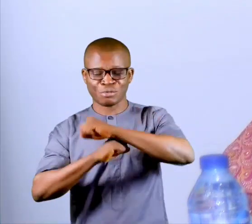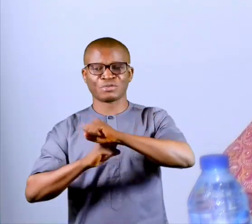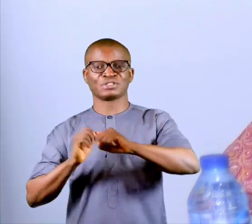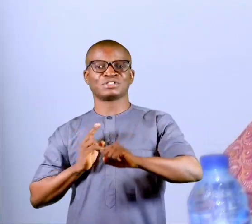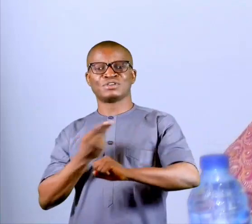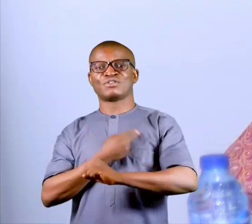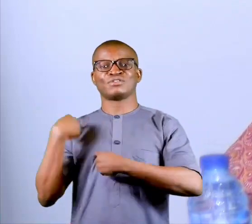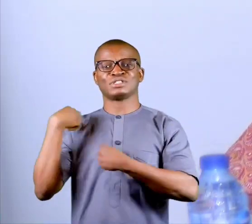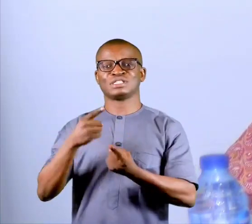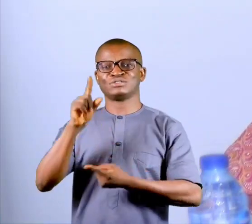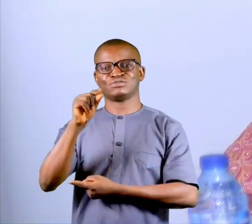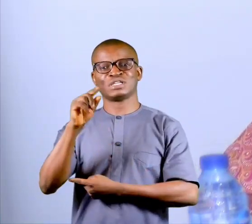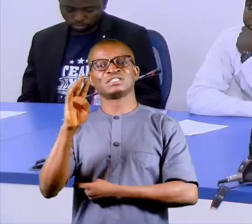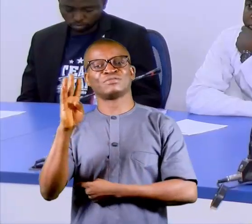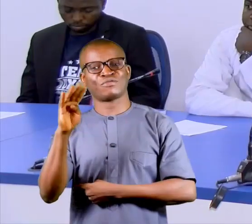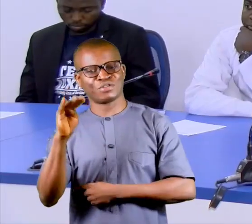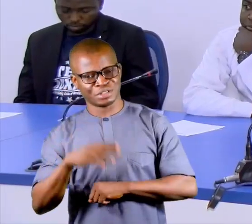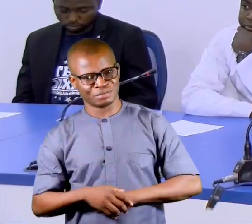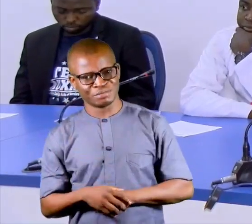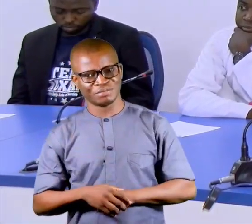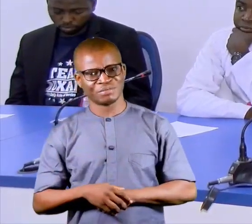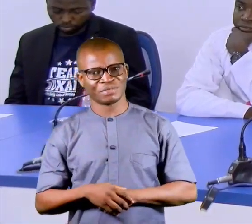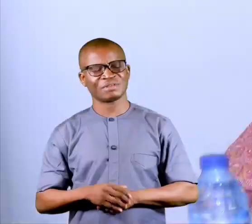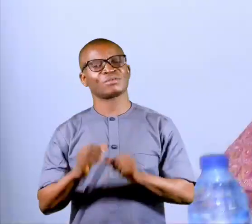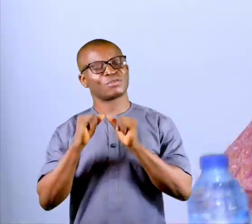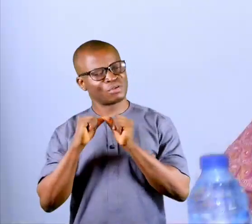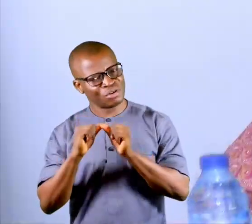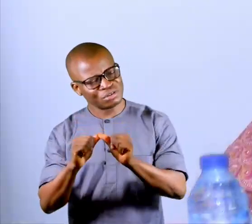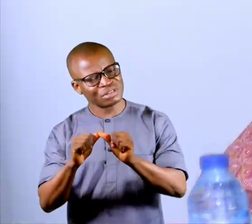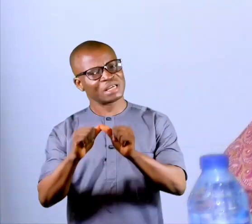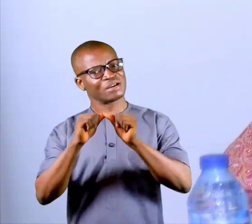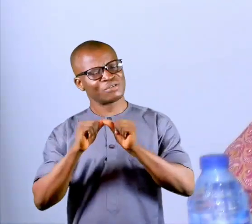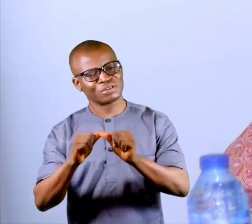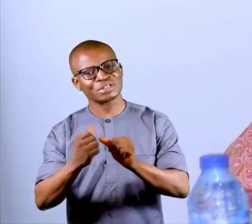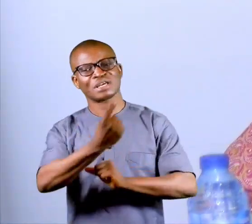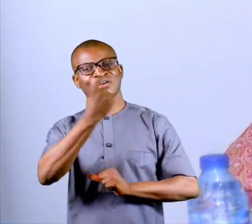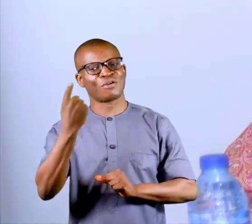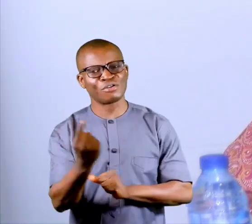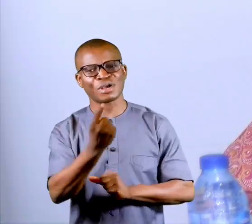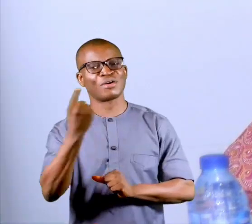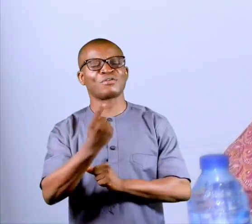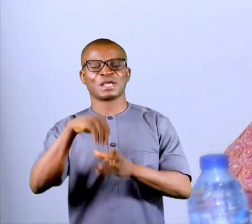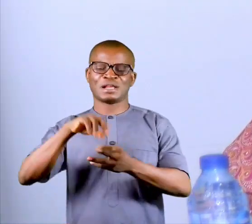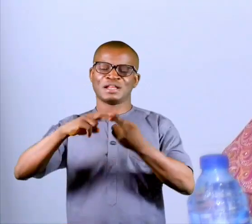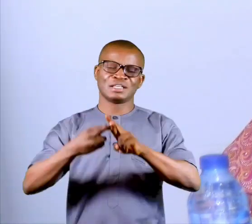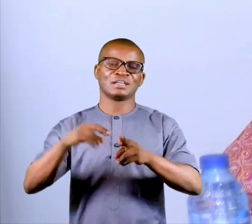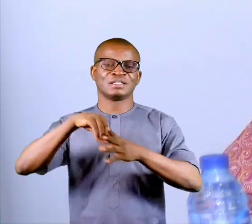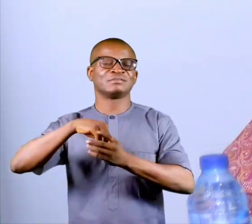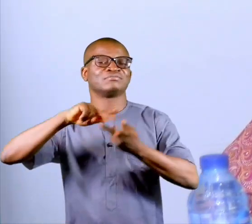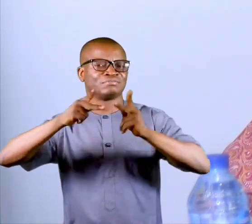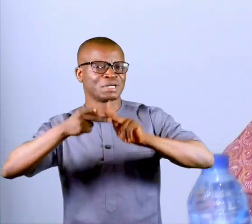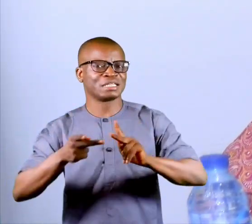supporting NAPTIP since 2014. Your foundation has been consistent in its relationship, with its